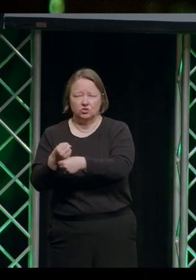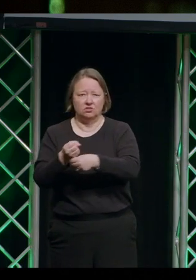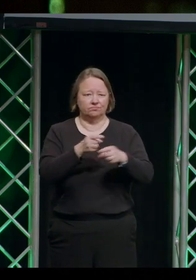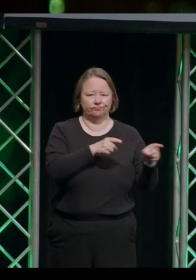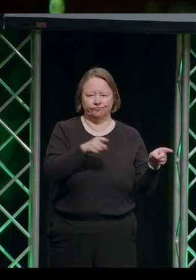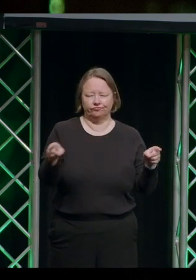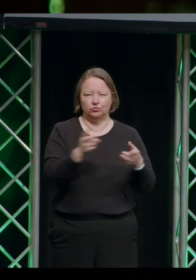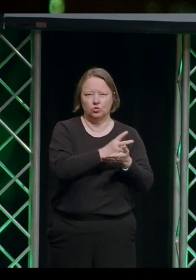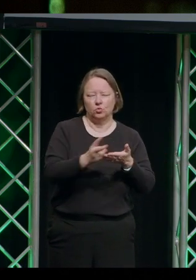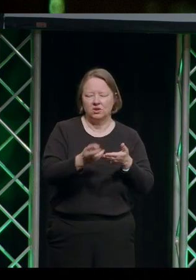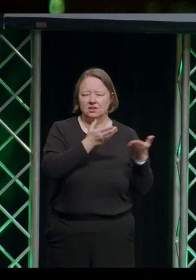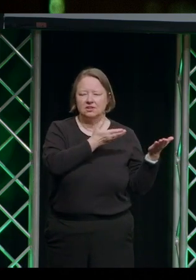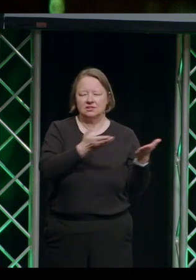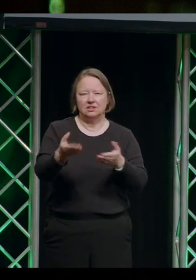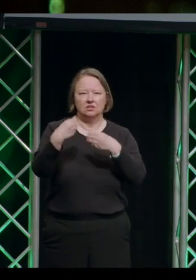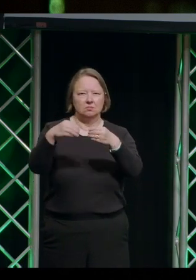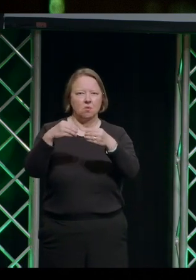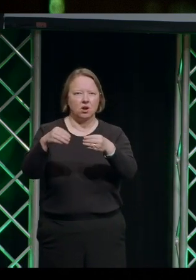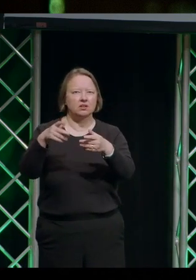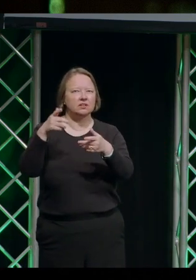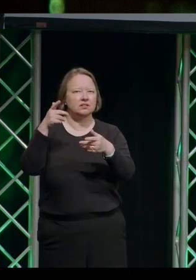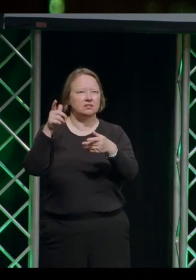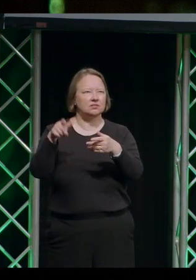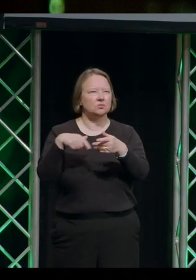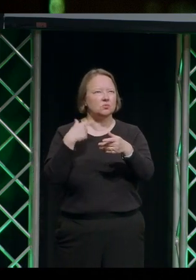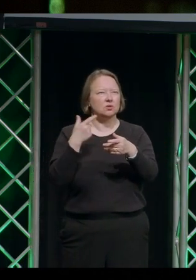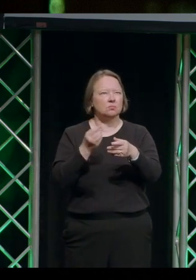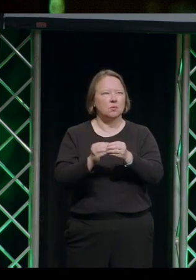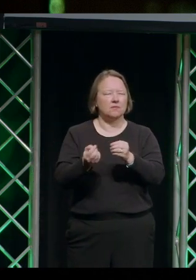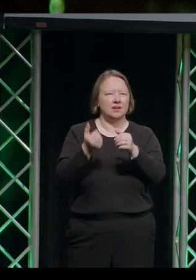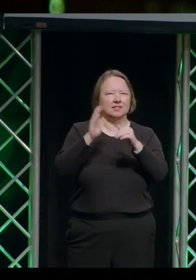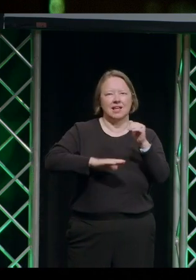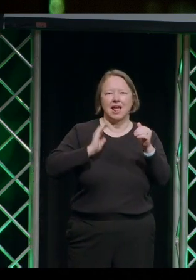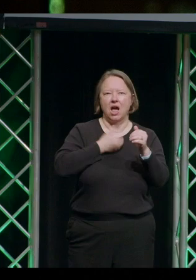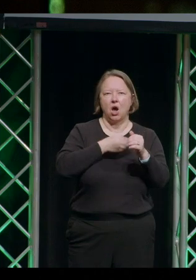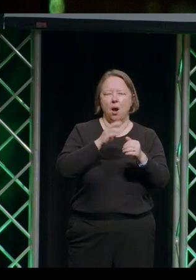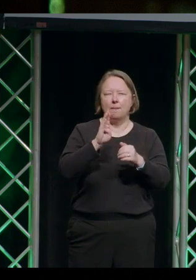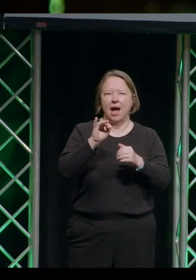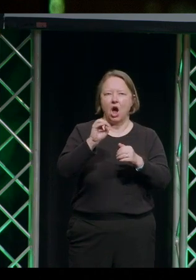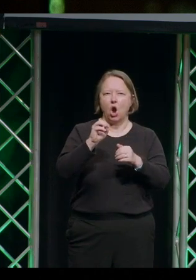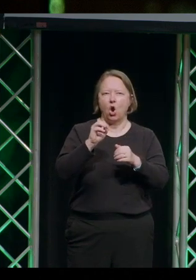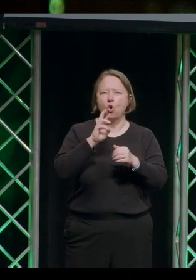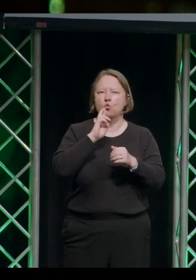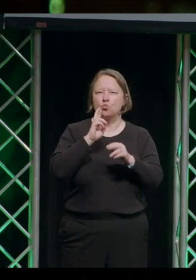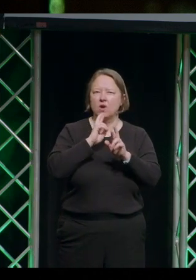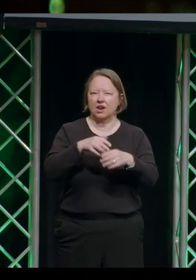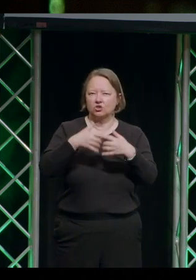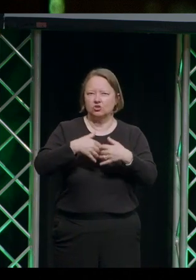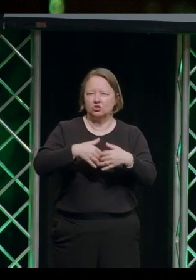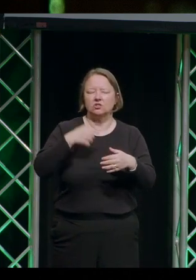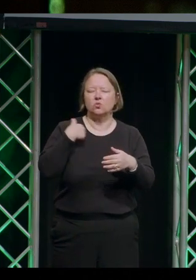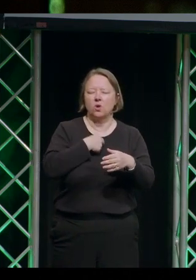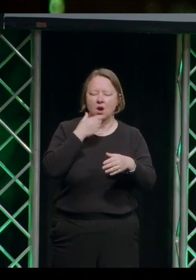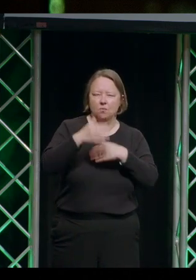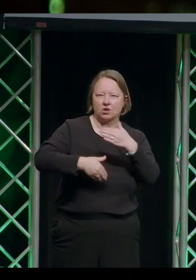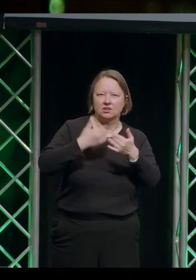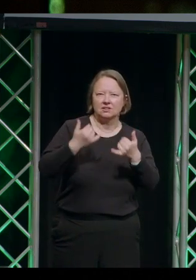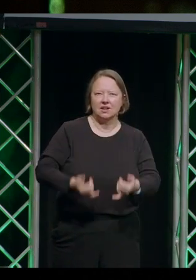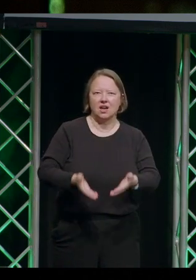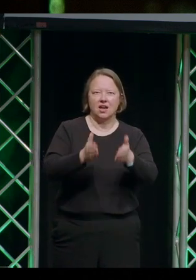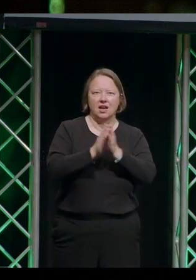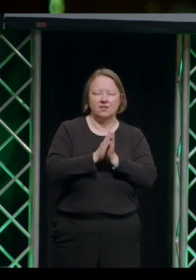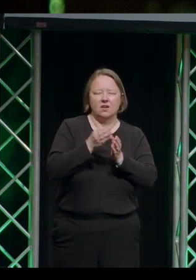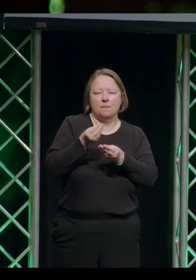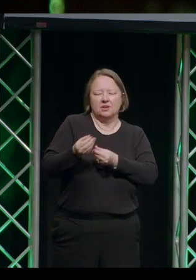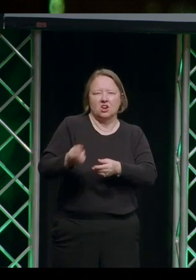market would mostly be reliant on how fast we can grow it in our bioreactors. And we are in the process of consulting with material experts at our